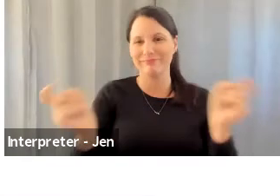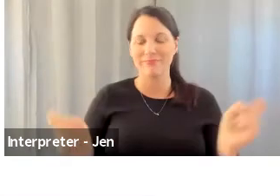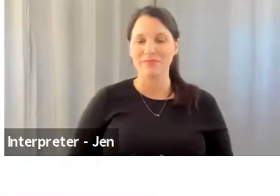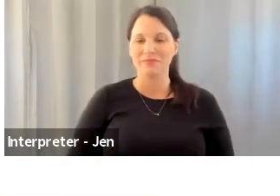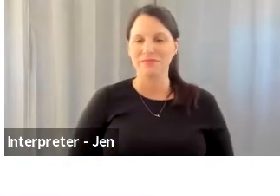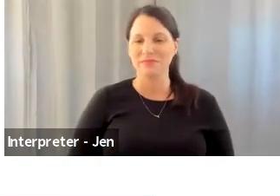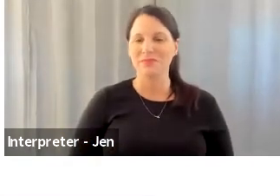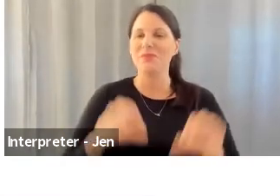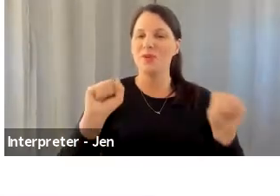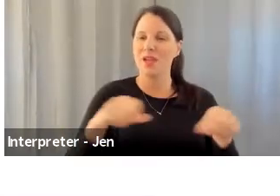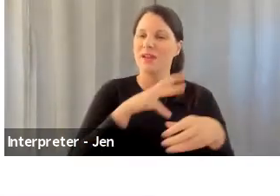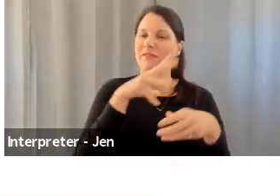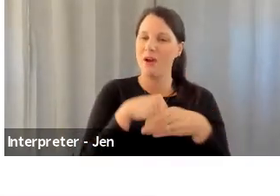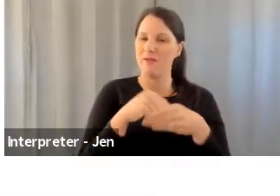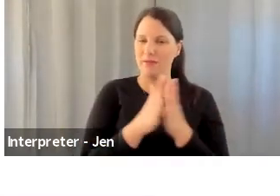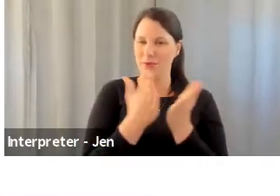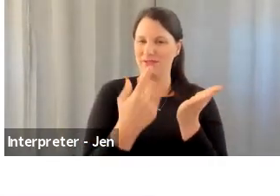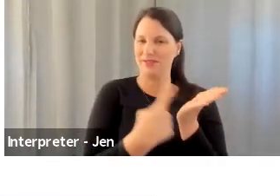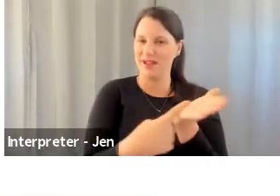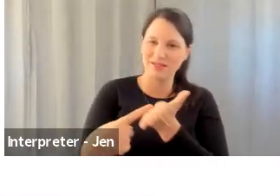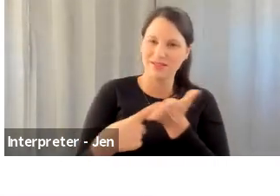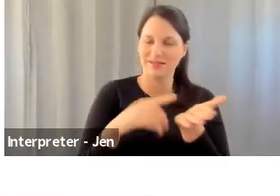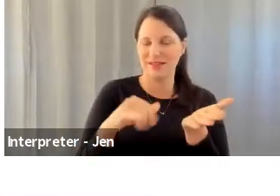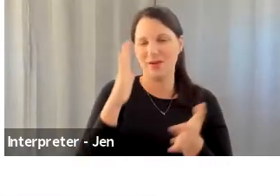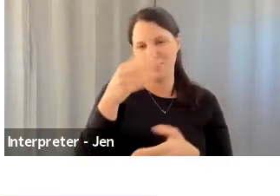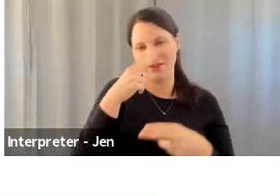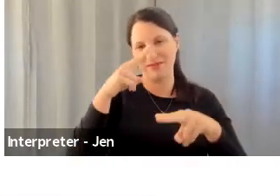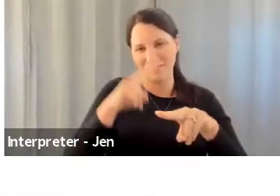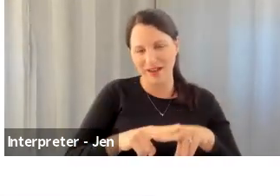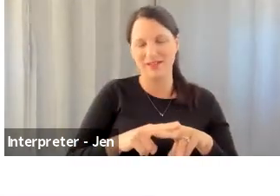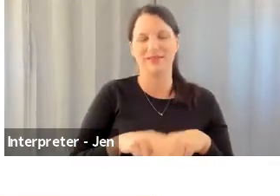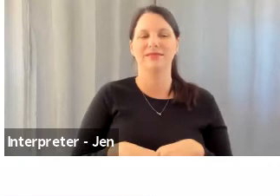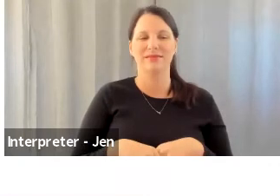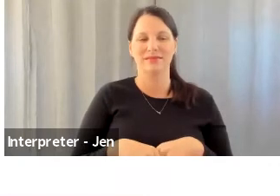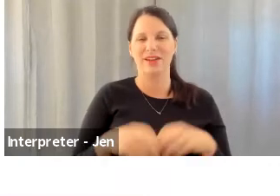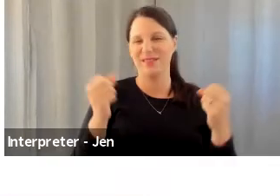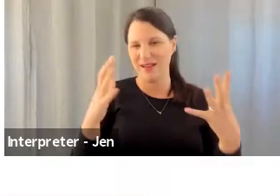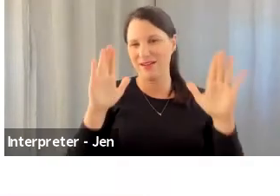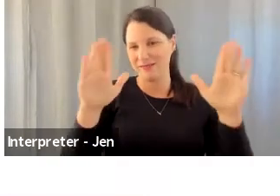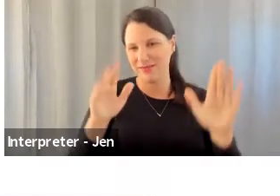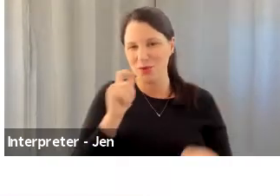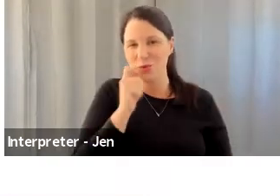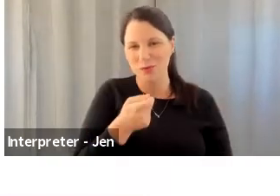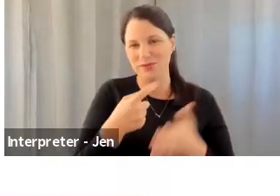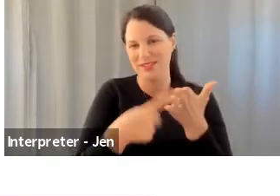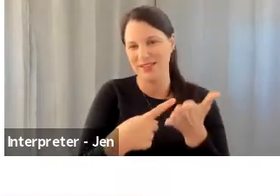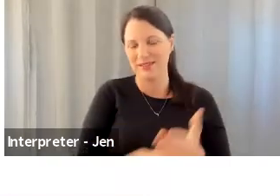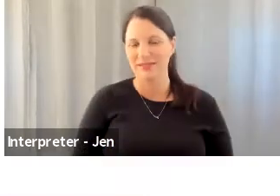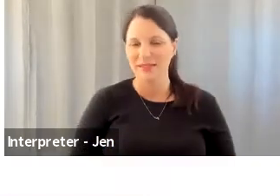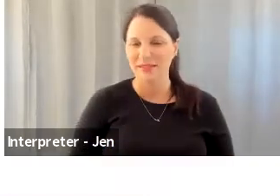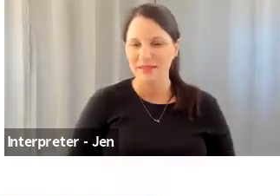the book discussions, which will be a lot of fun and a lot of great things to discuss.